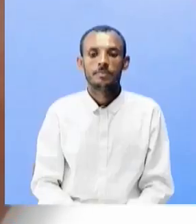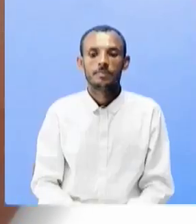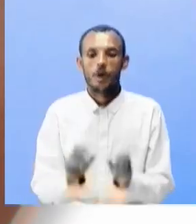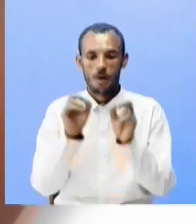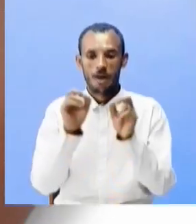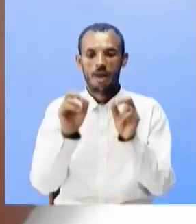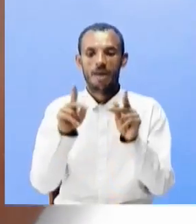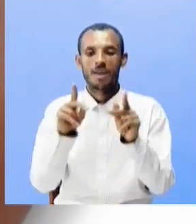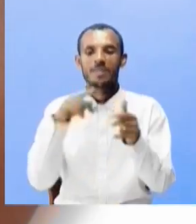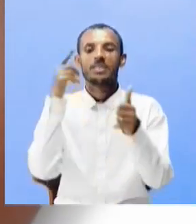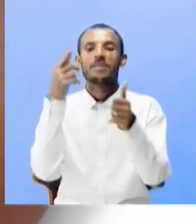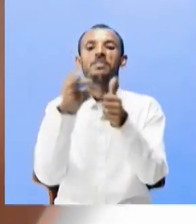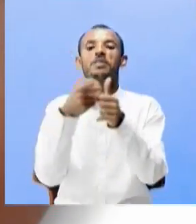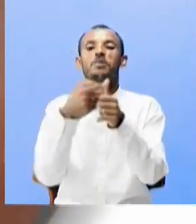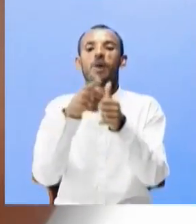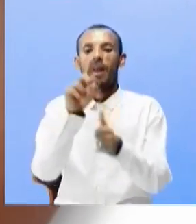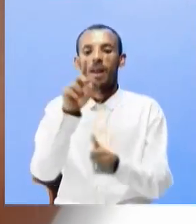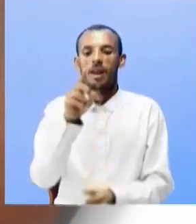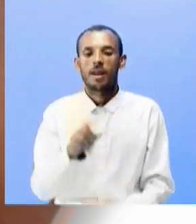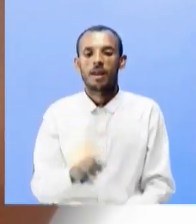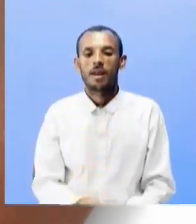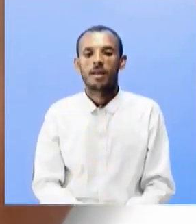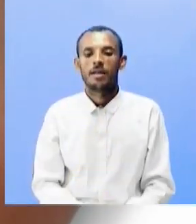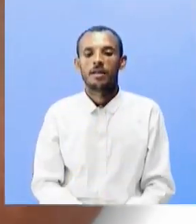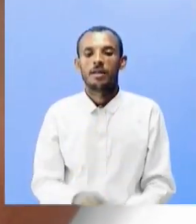Okay, the first one,